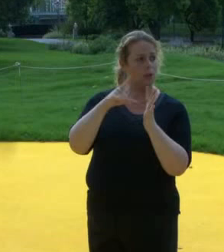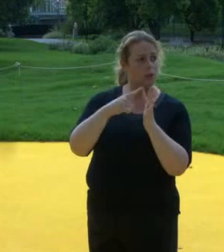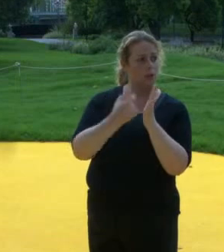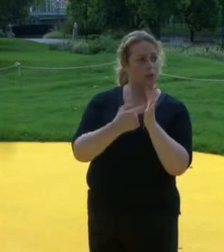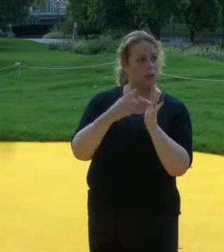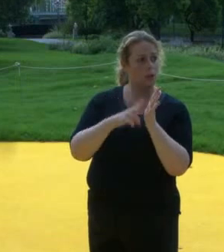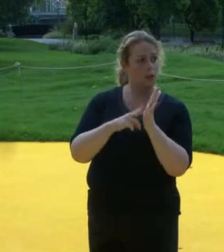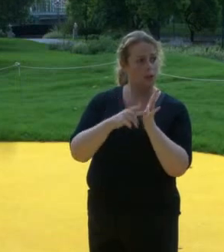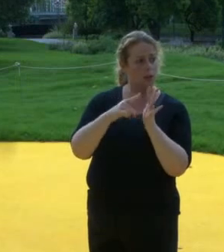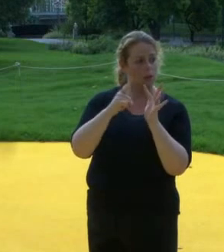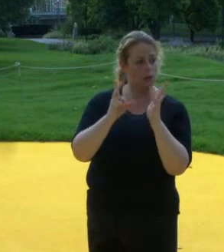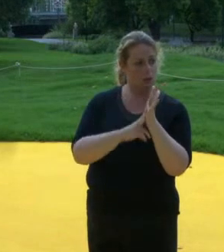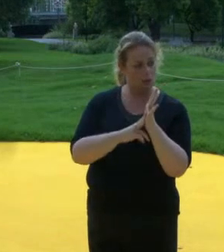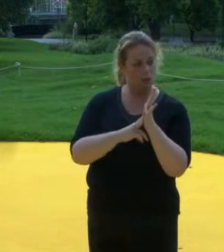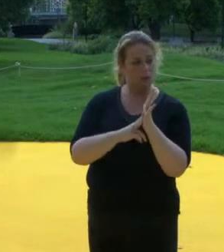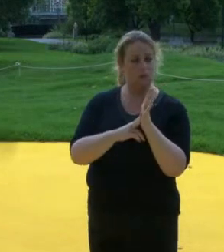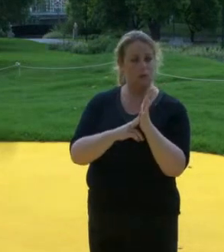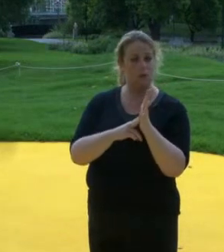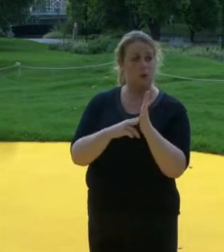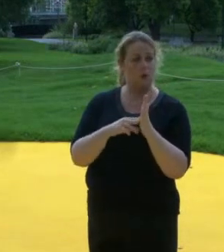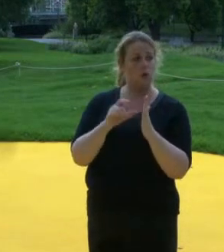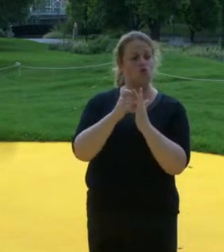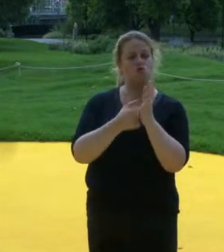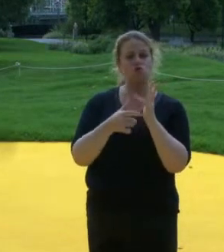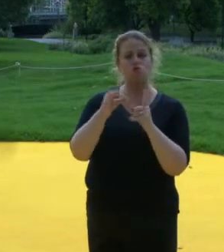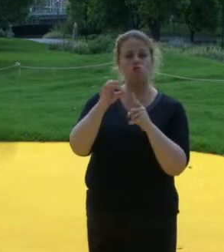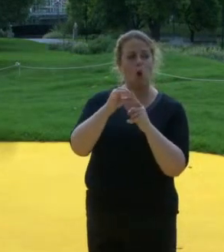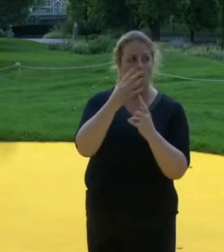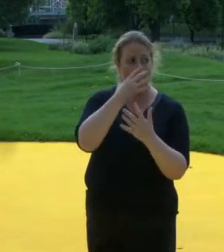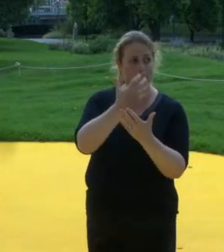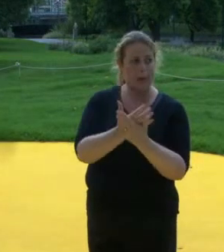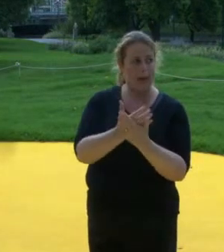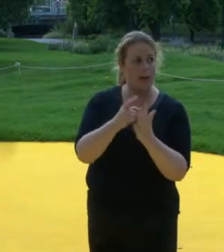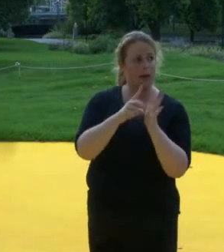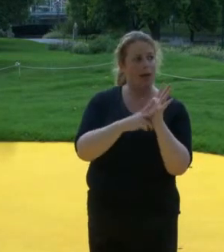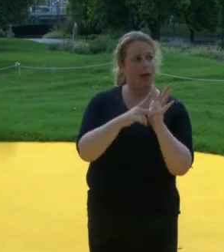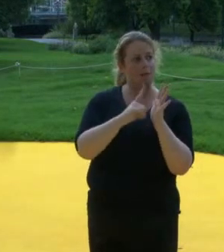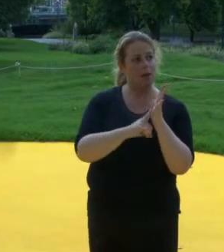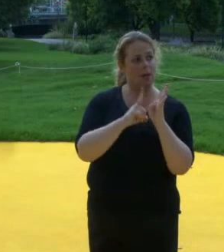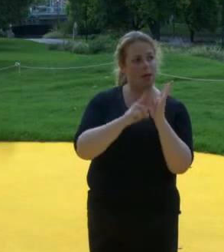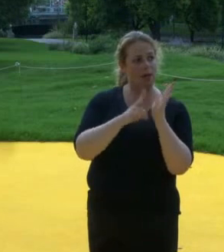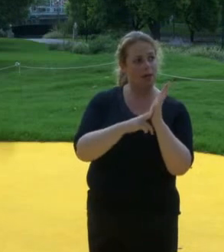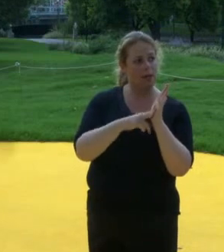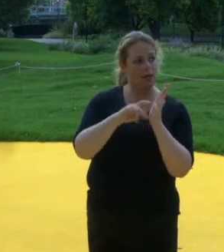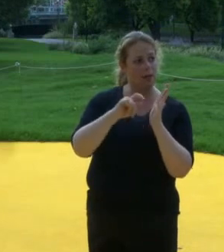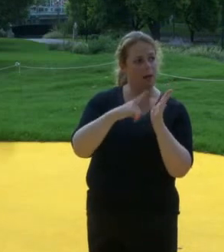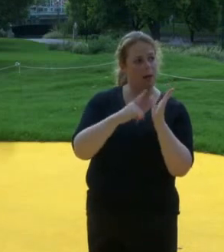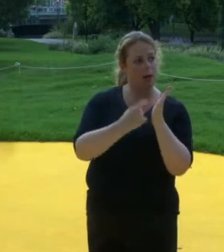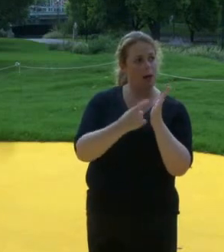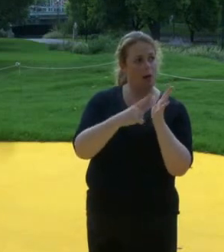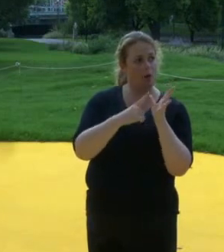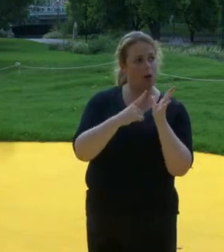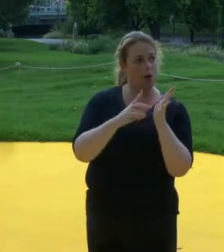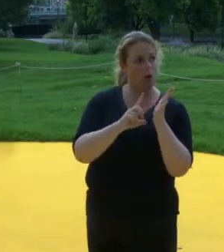are Drop Bear by Evelyn Araluluan.